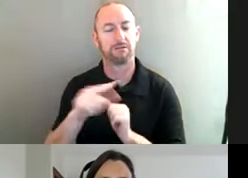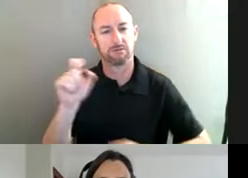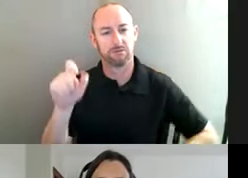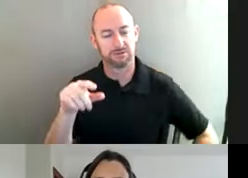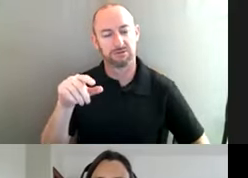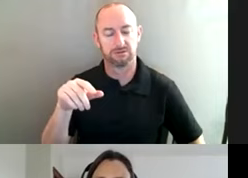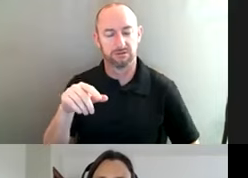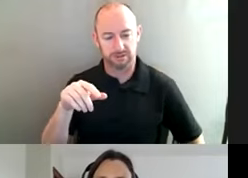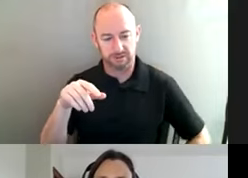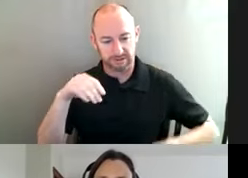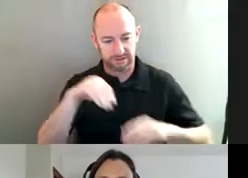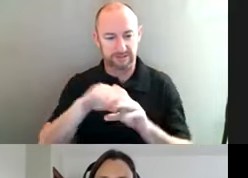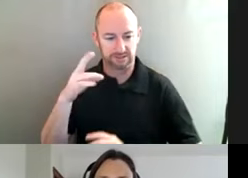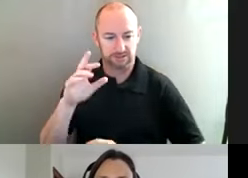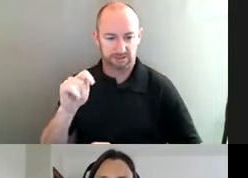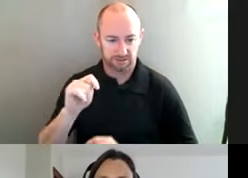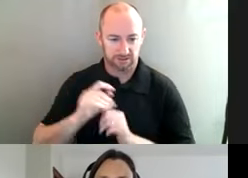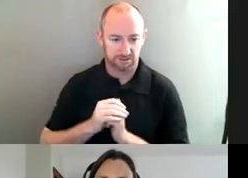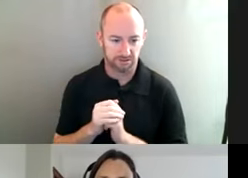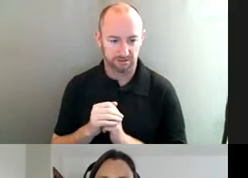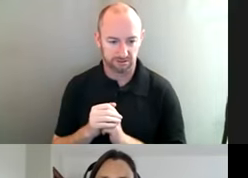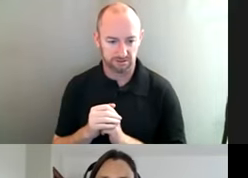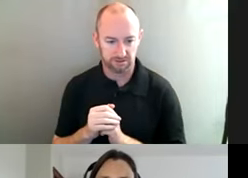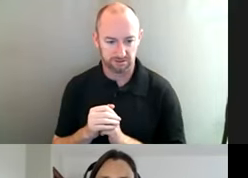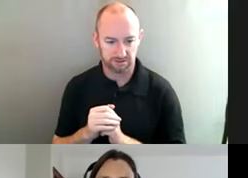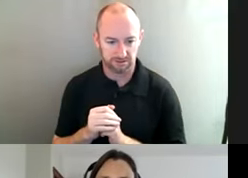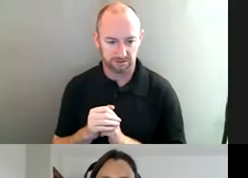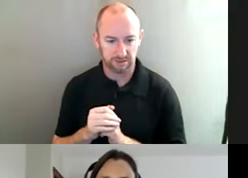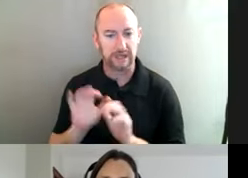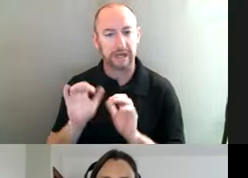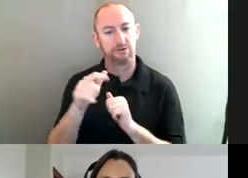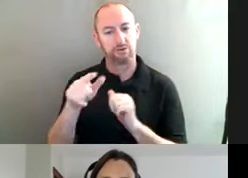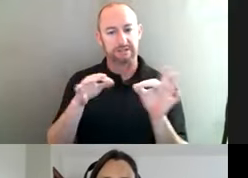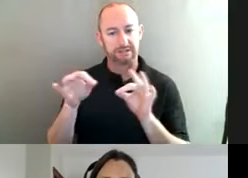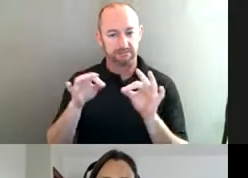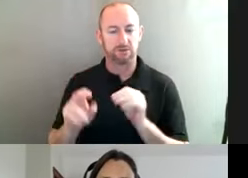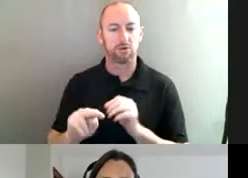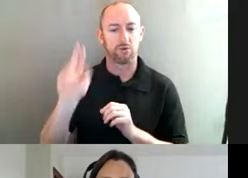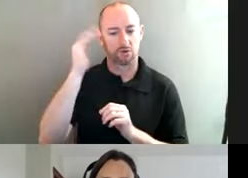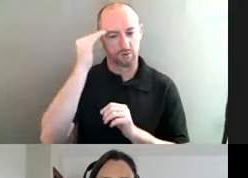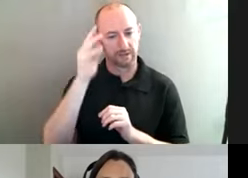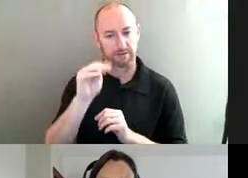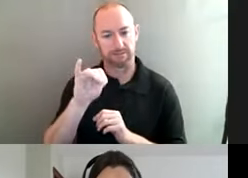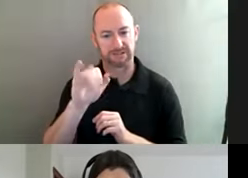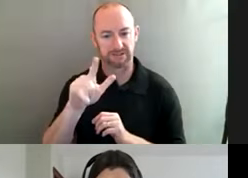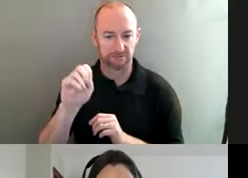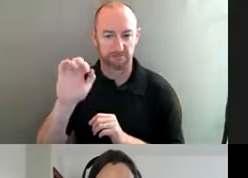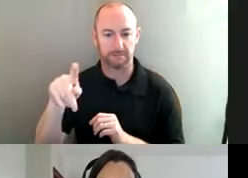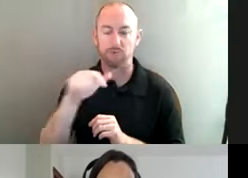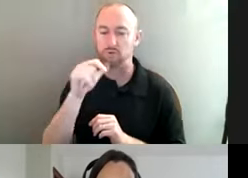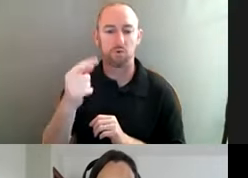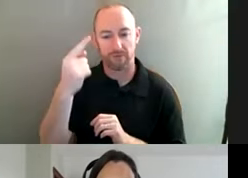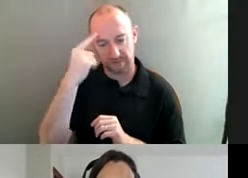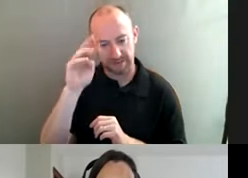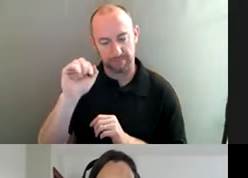question in the chat was from Jufeng Zhu here at KGS, how do you explain the North Korean missile map to people who don't think the map to